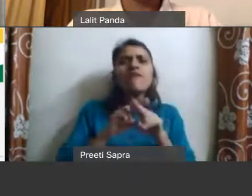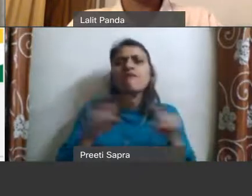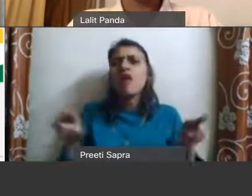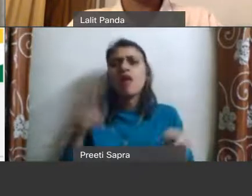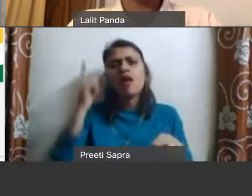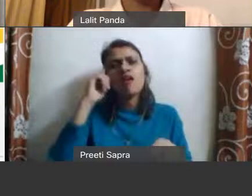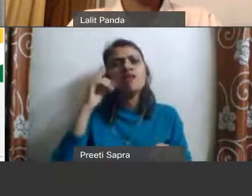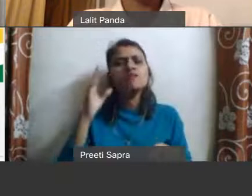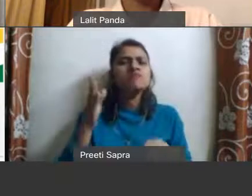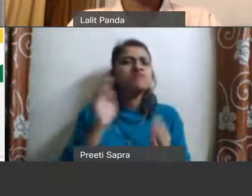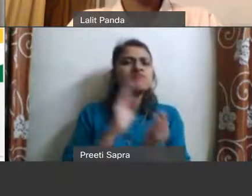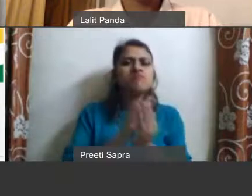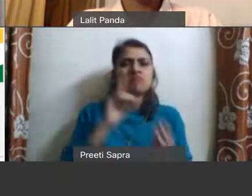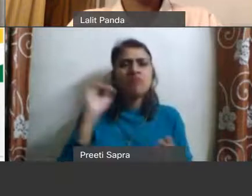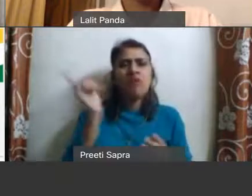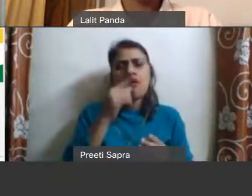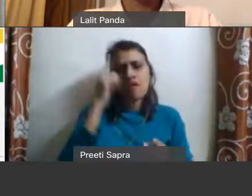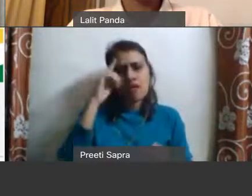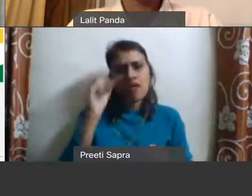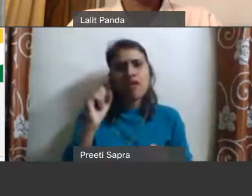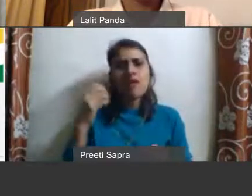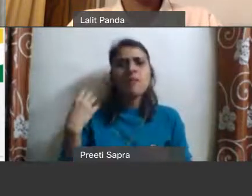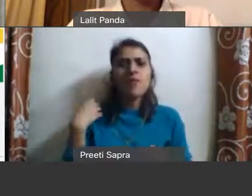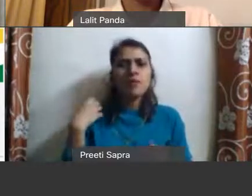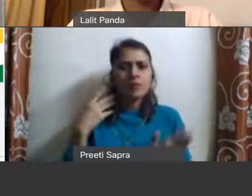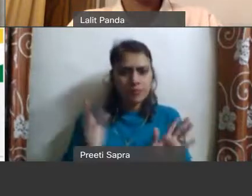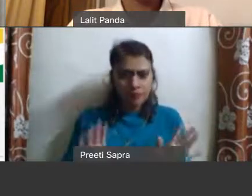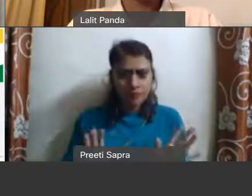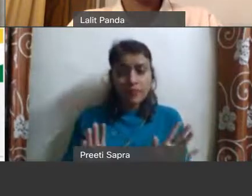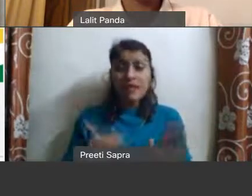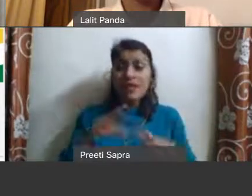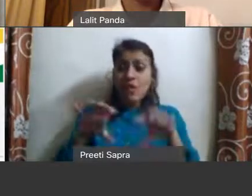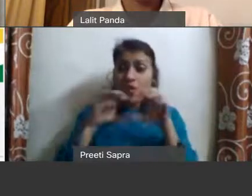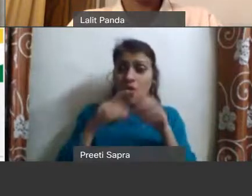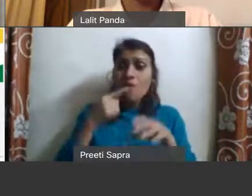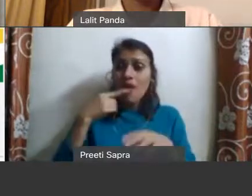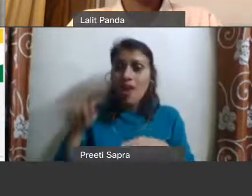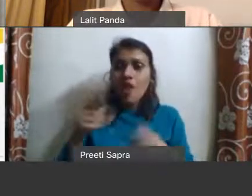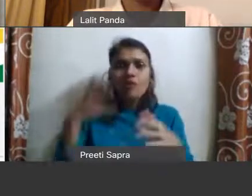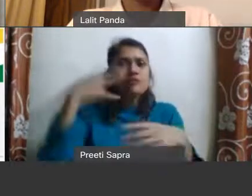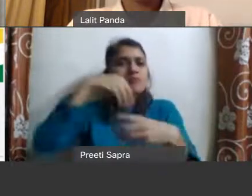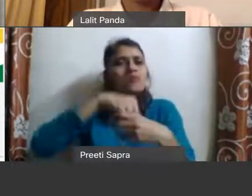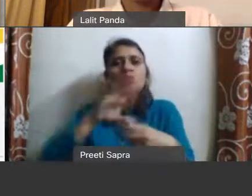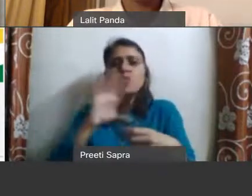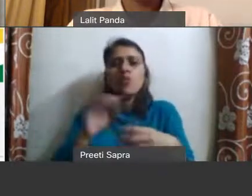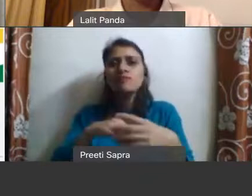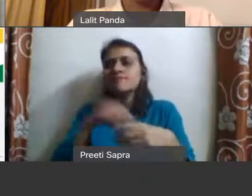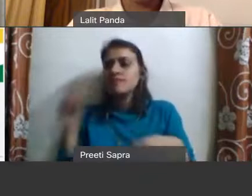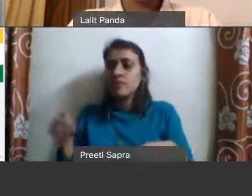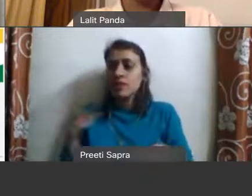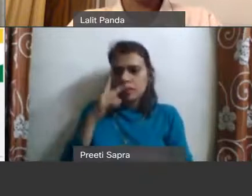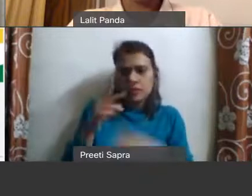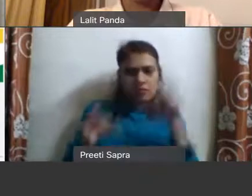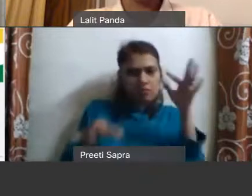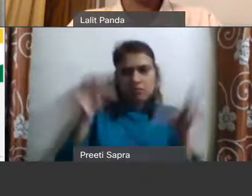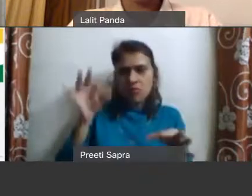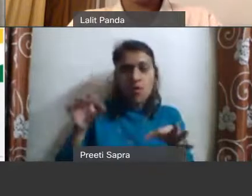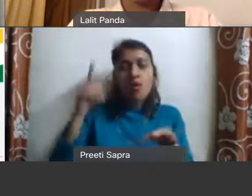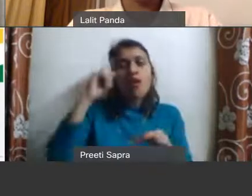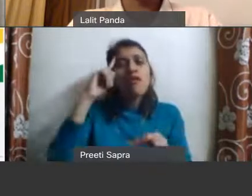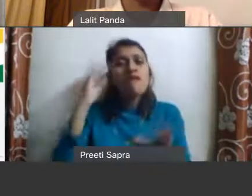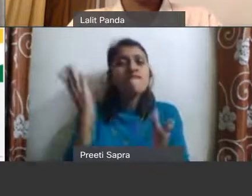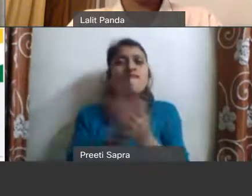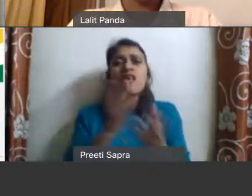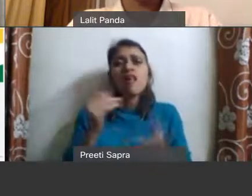we say that the state wants to make a classification, the state wants to make this exclusion on the ground that we have certain stereotypes about